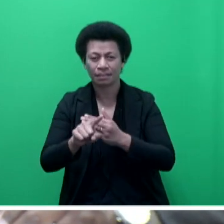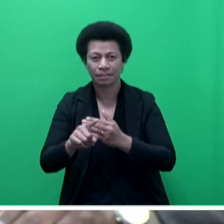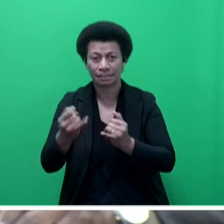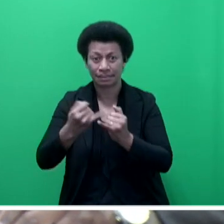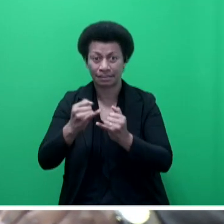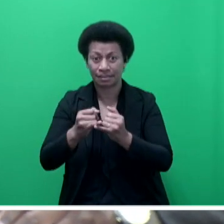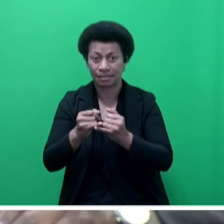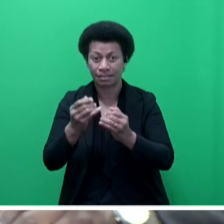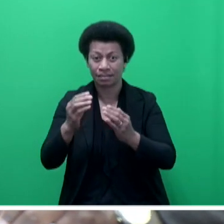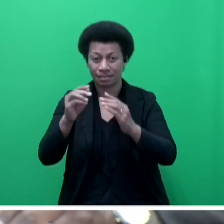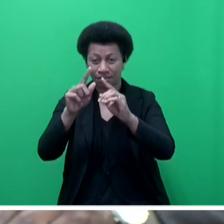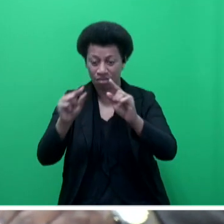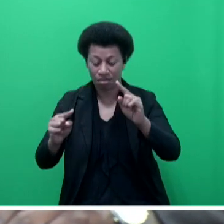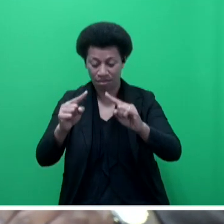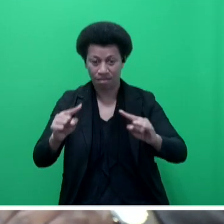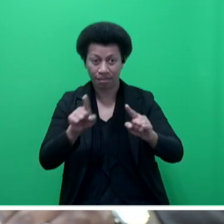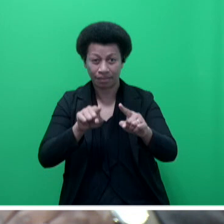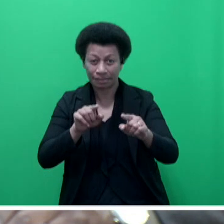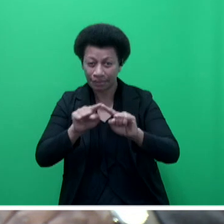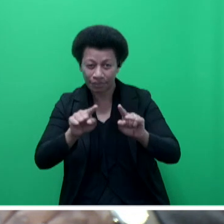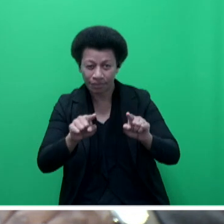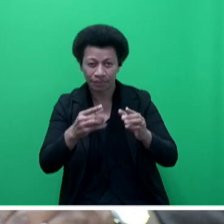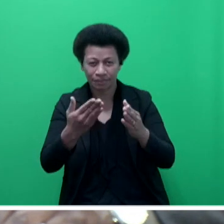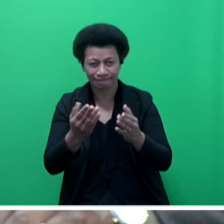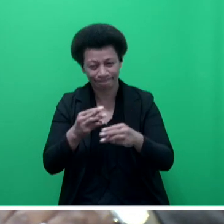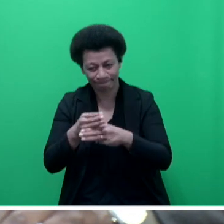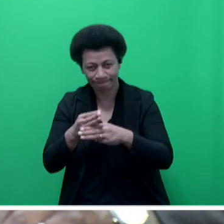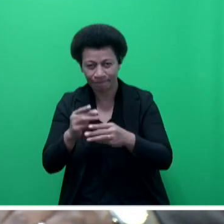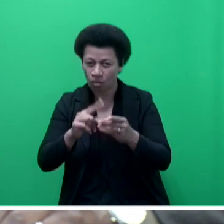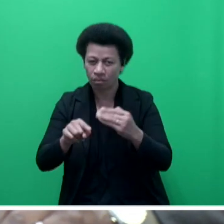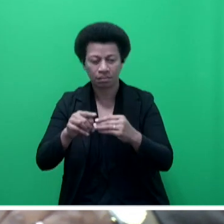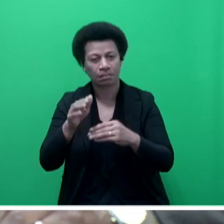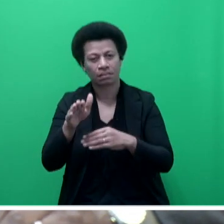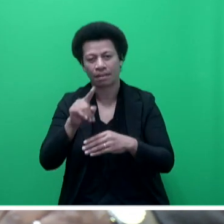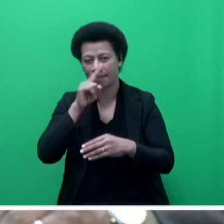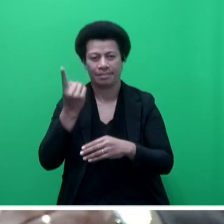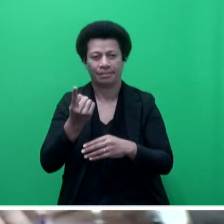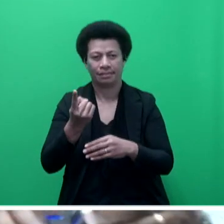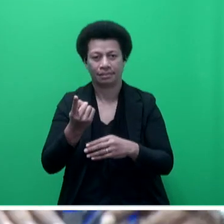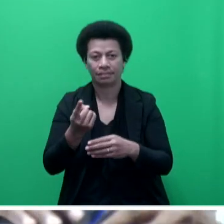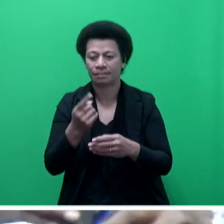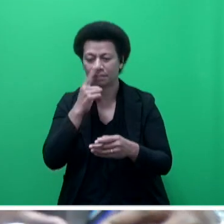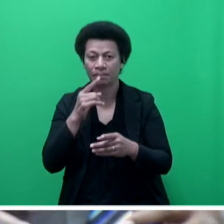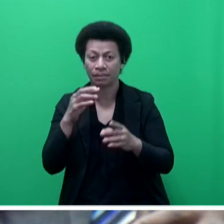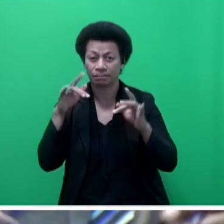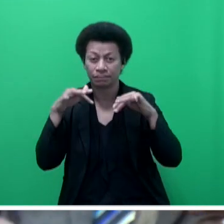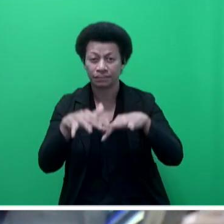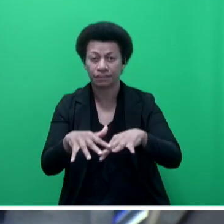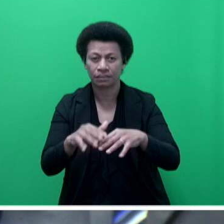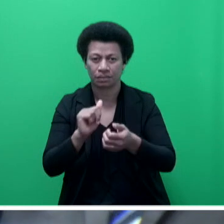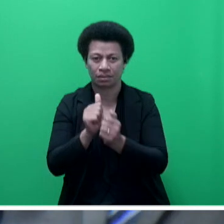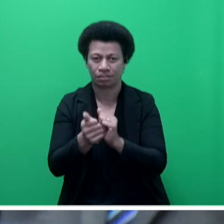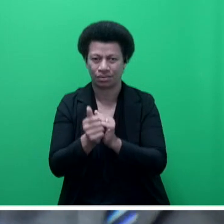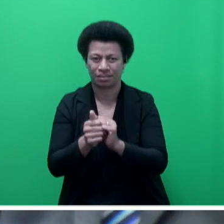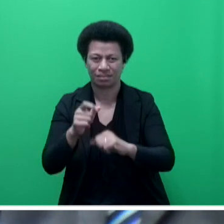pavilion structures were in a very poor condition, and it will not be able to hold spectators during sports event.